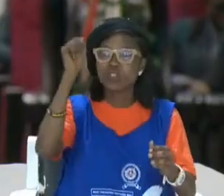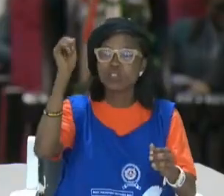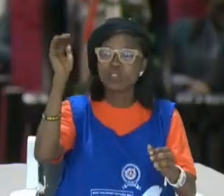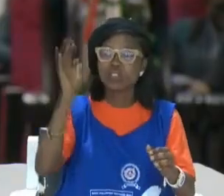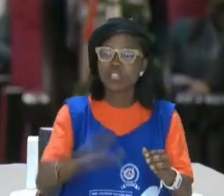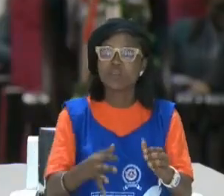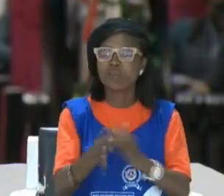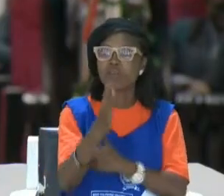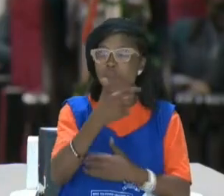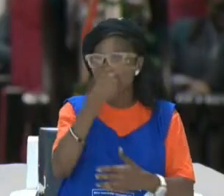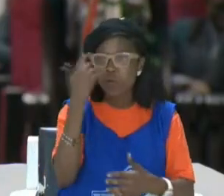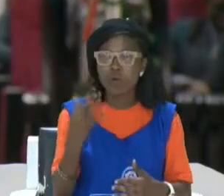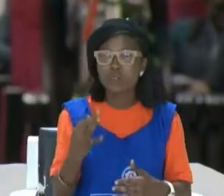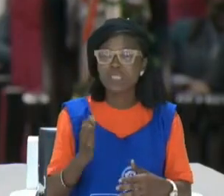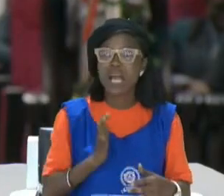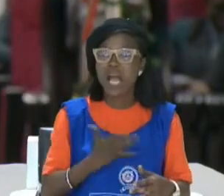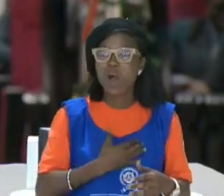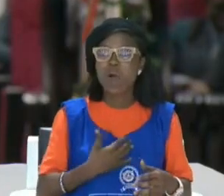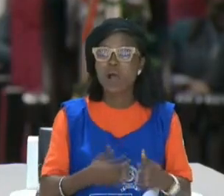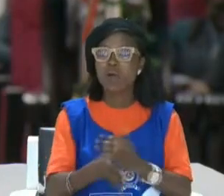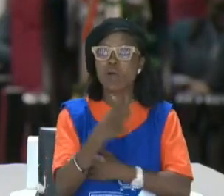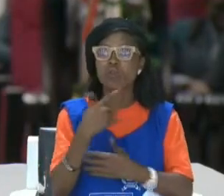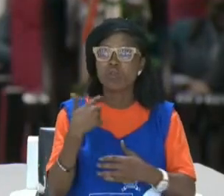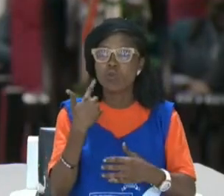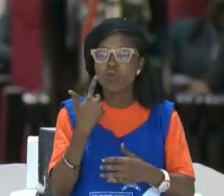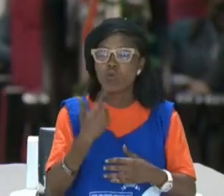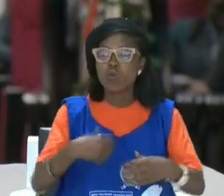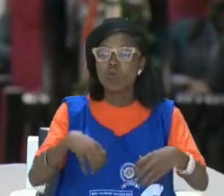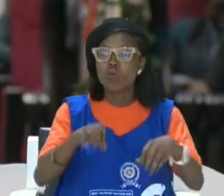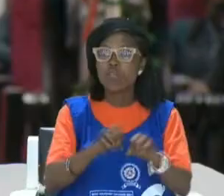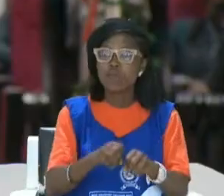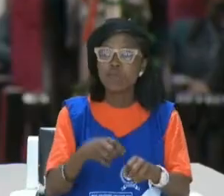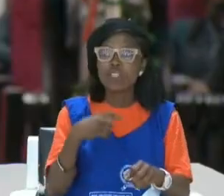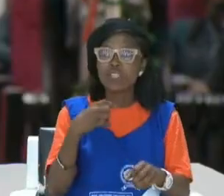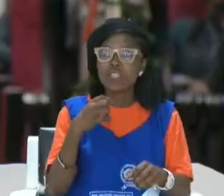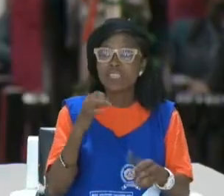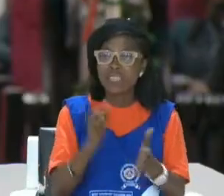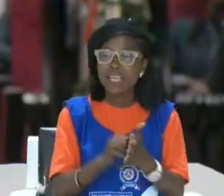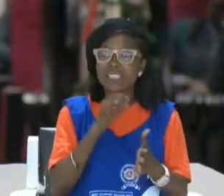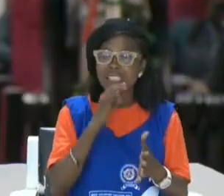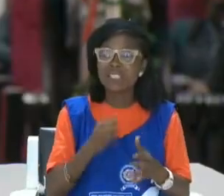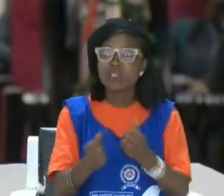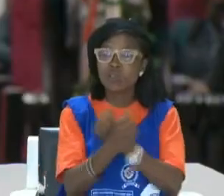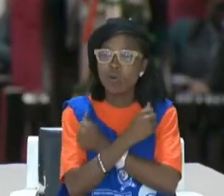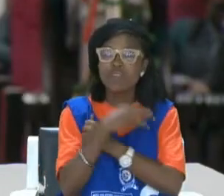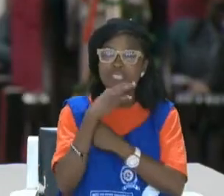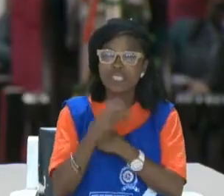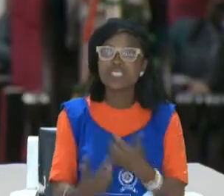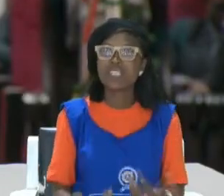God, even though he's love, is also a consuming fire.